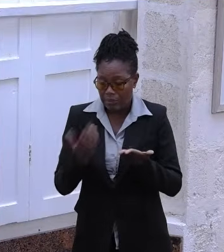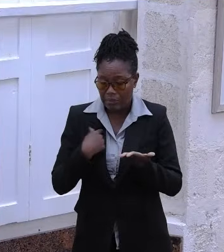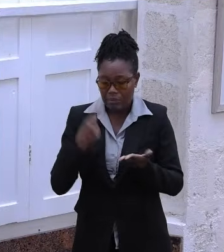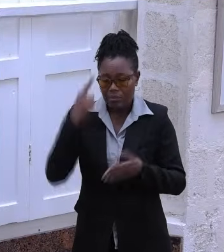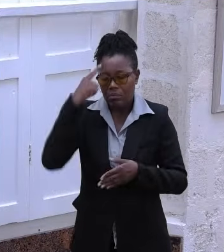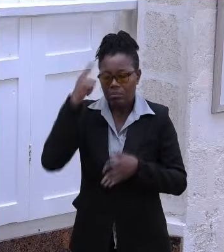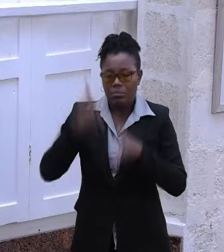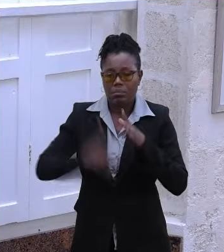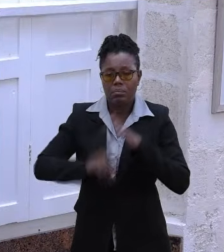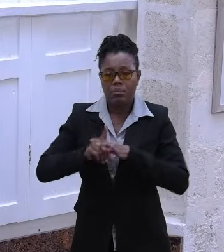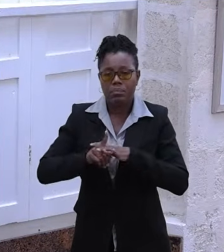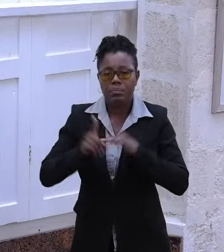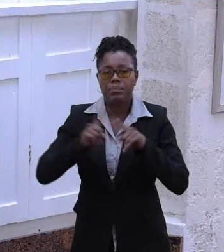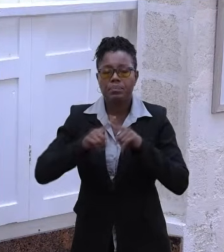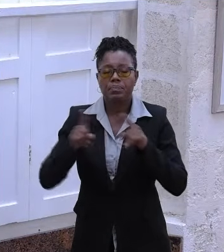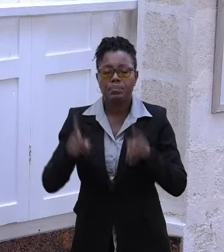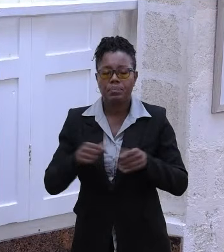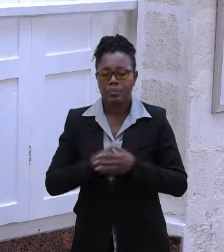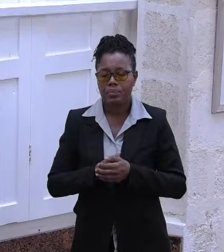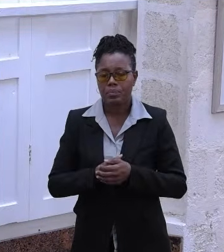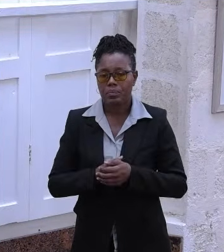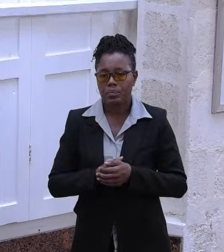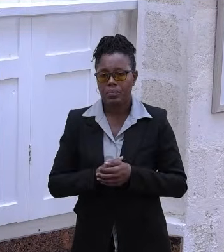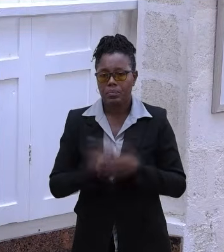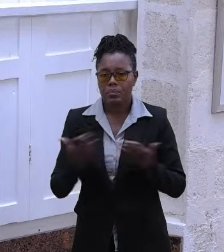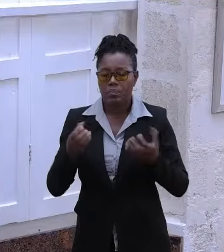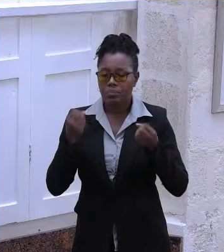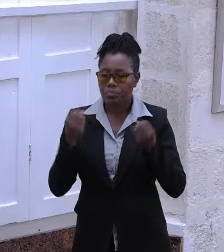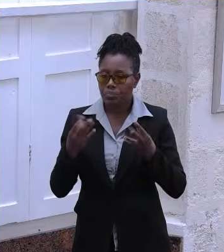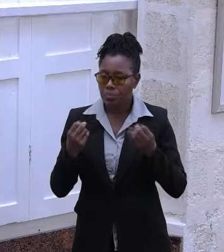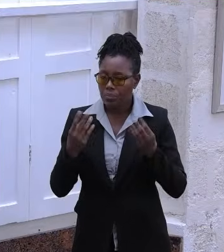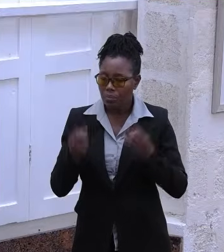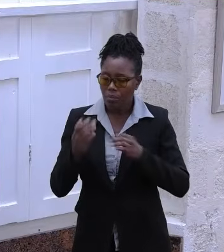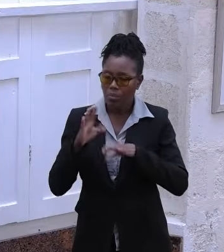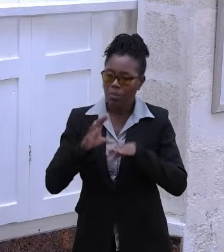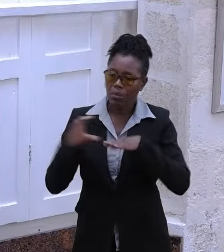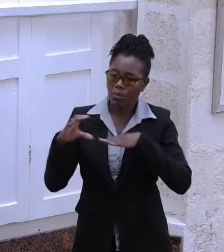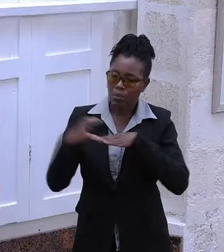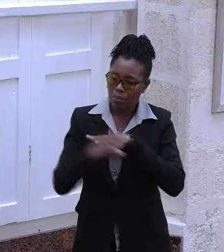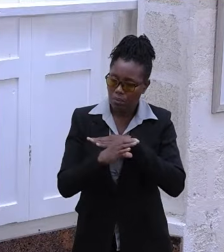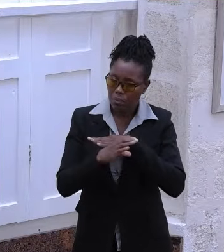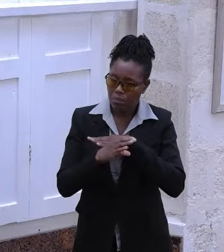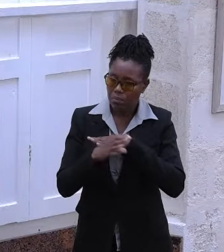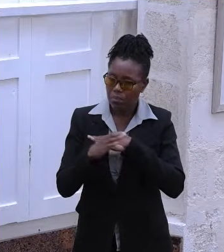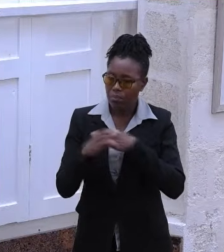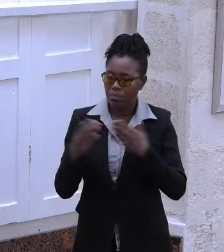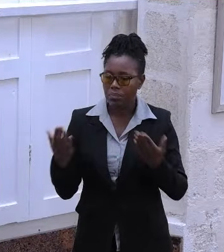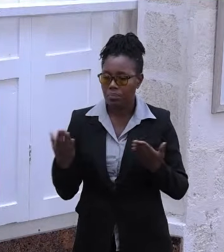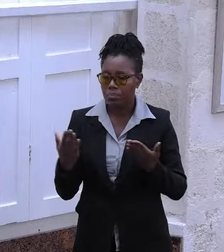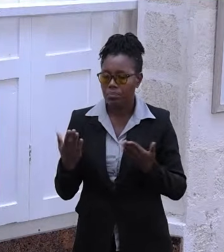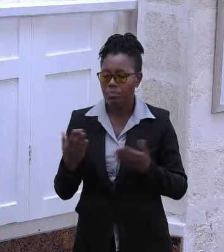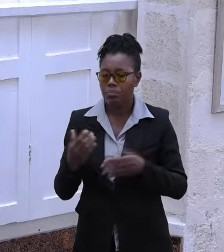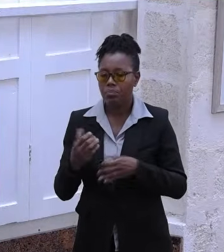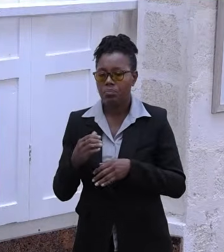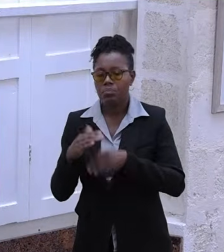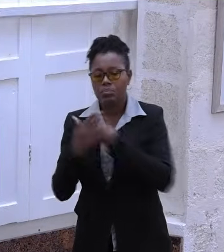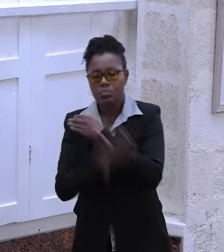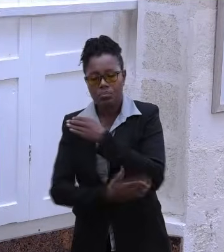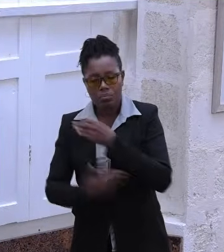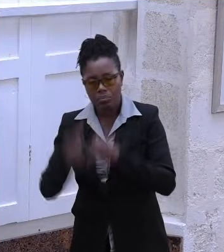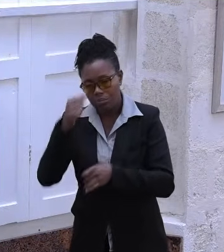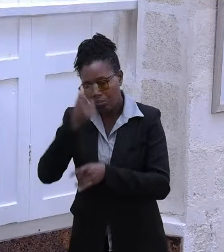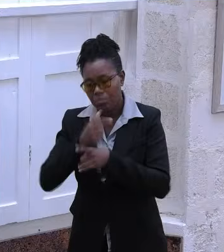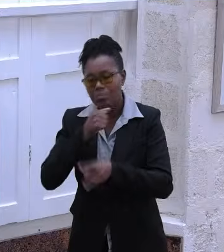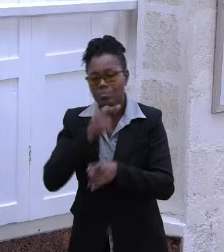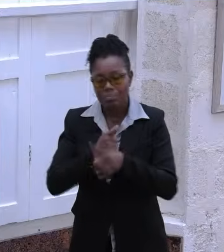general, is that many of our Caribbean CARICOM brothers and sisters,